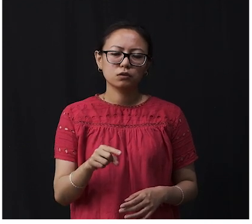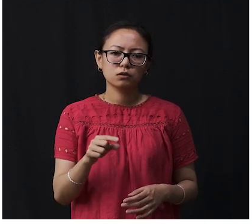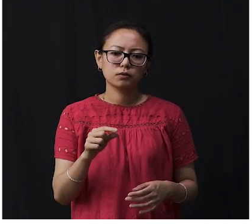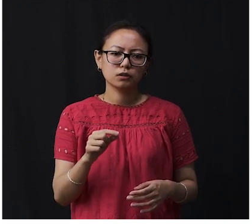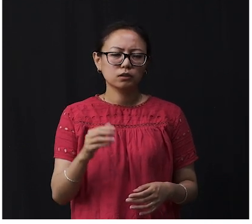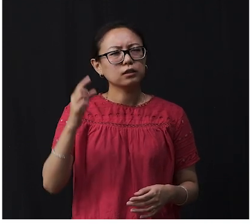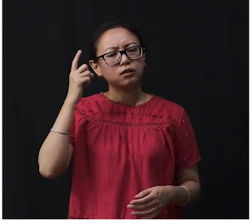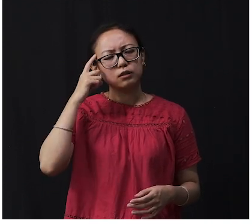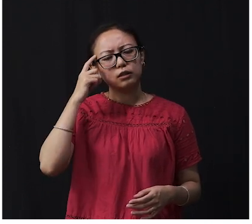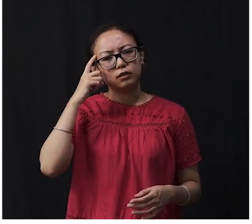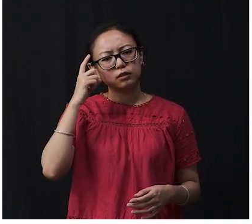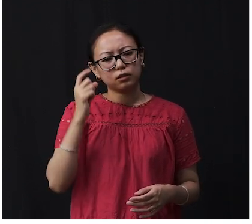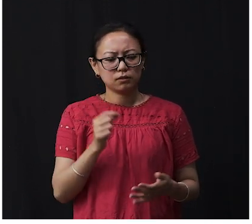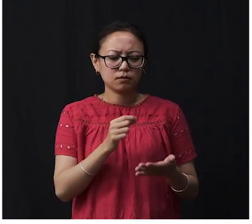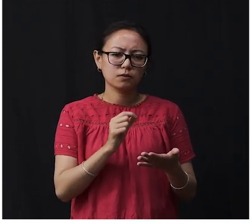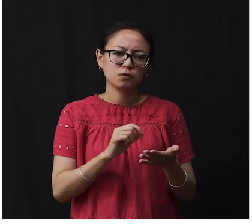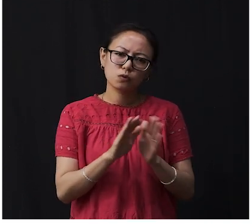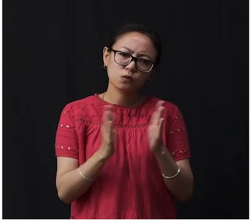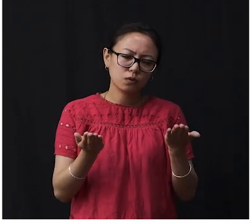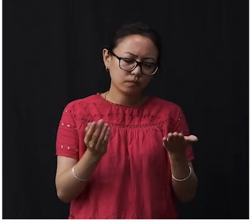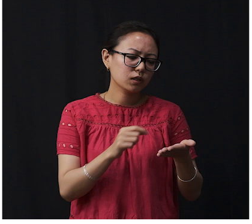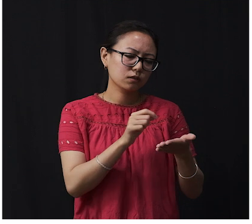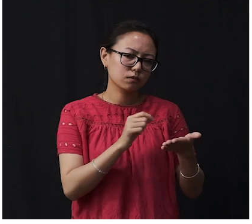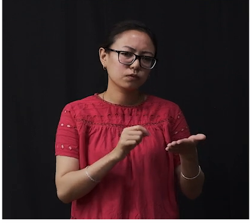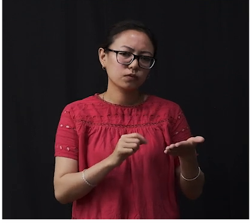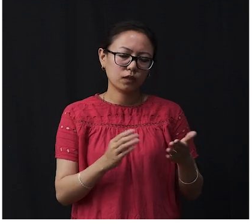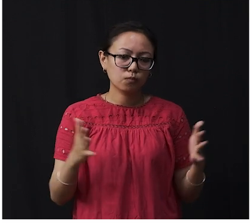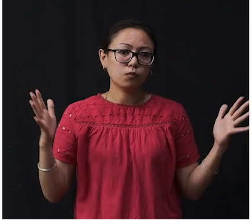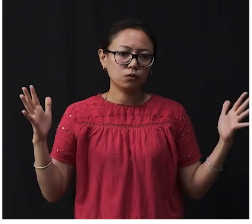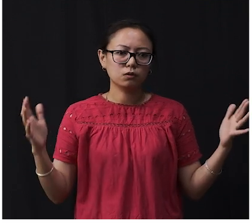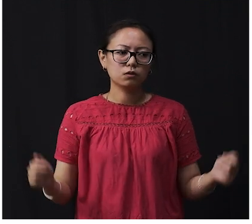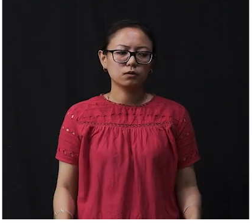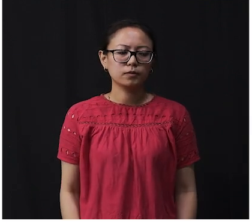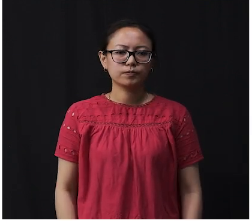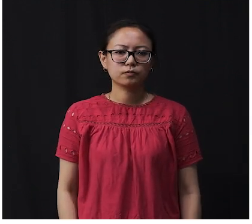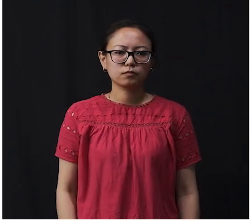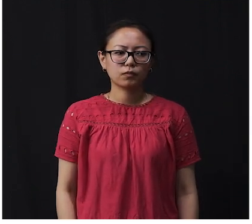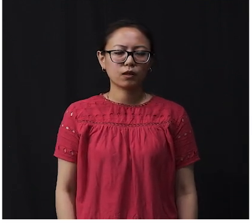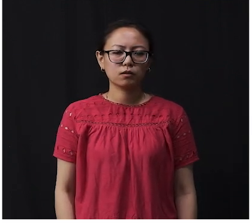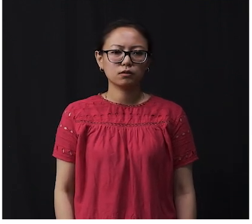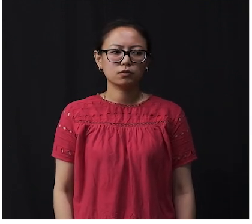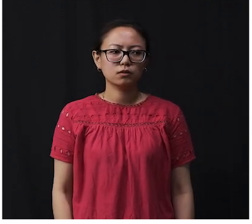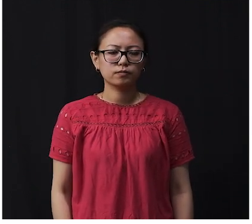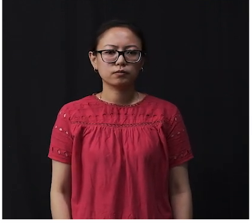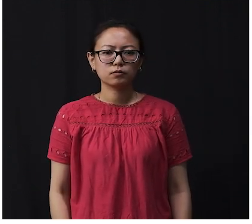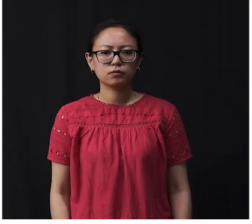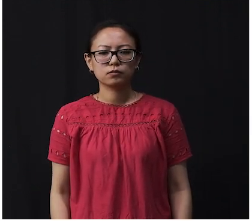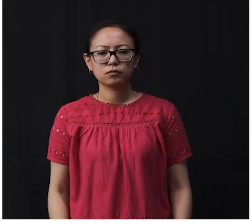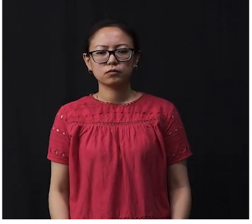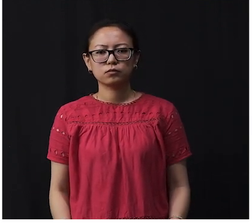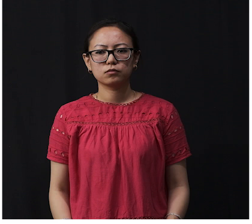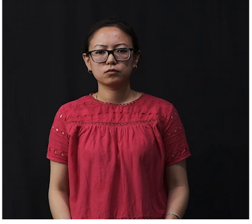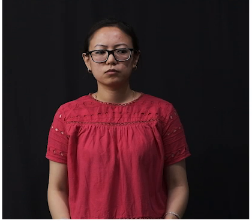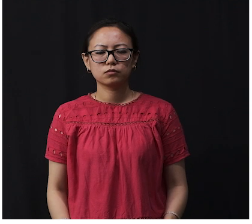that I have mentioned here. Try to spell out each word, each animal's name one by one,